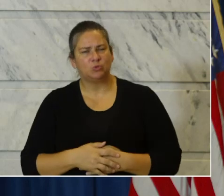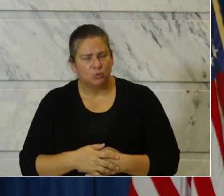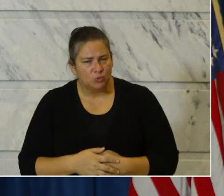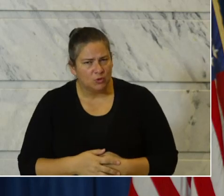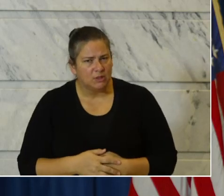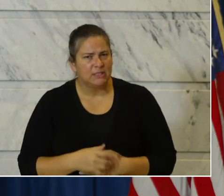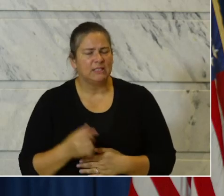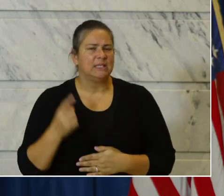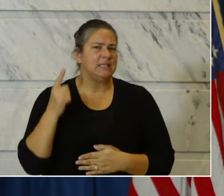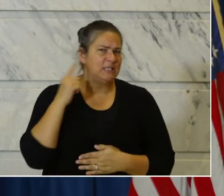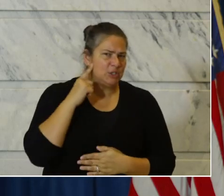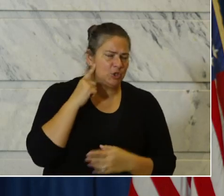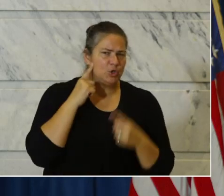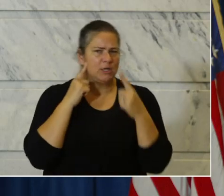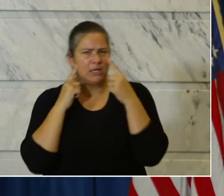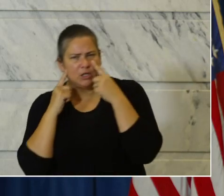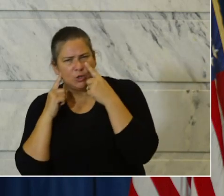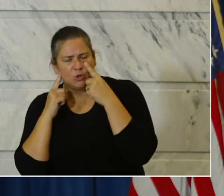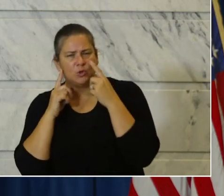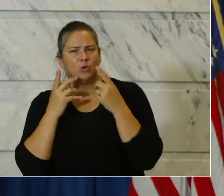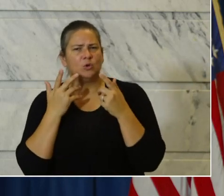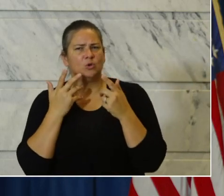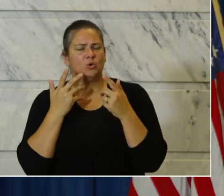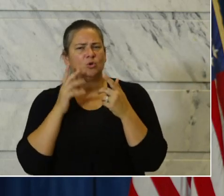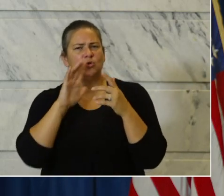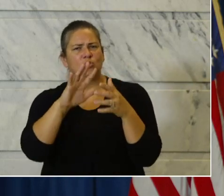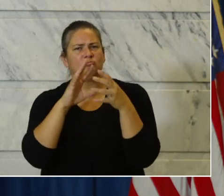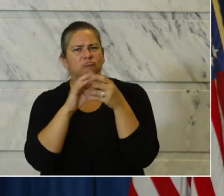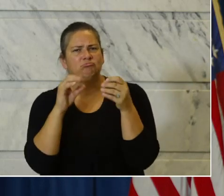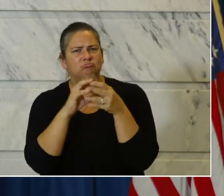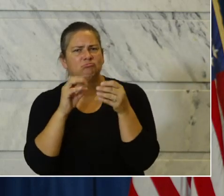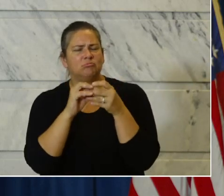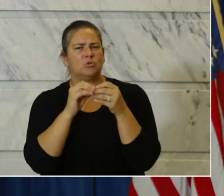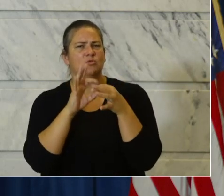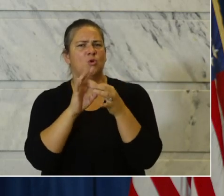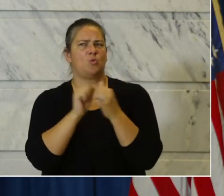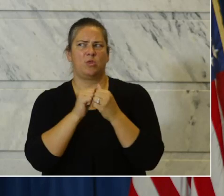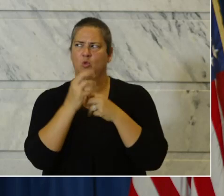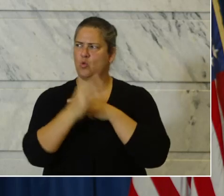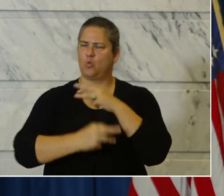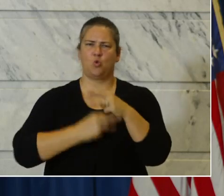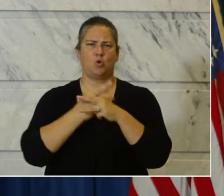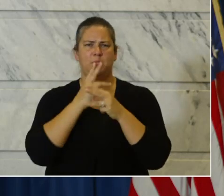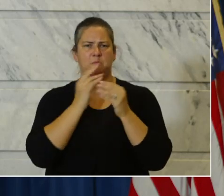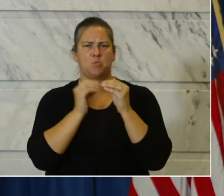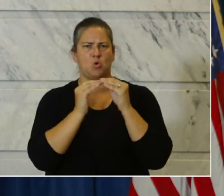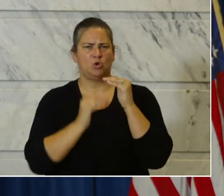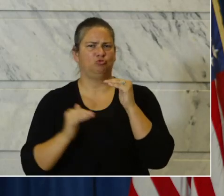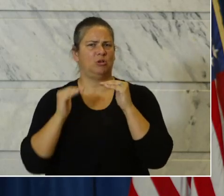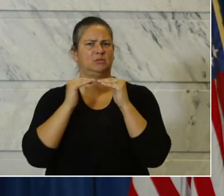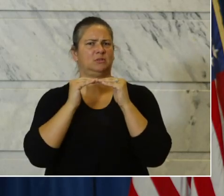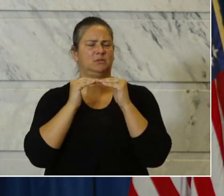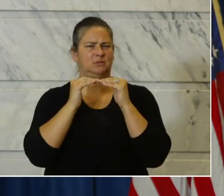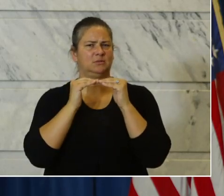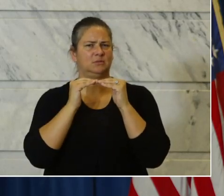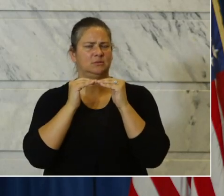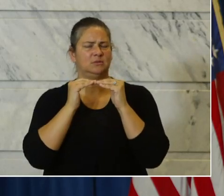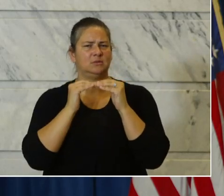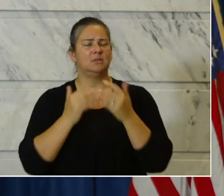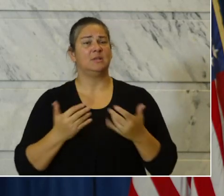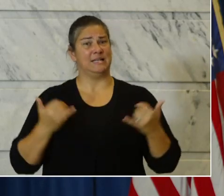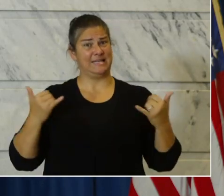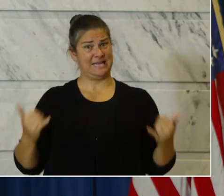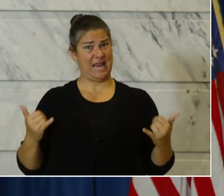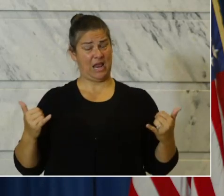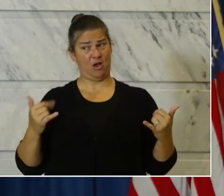talking about a more just world. And right now, there are more people willing to listen, and